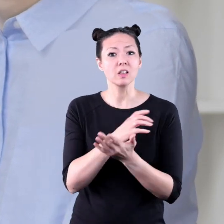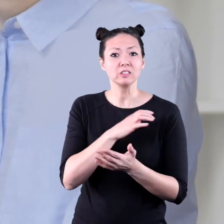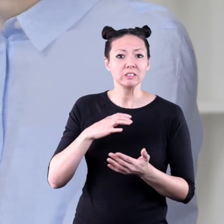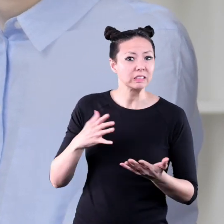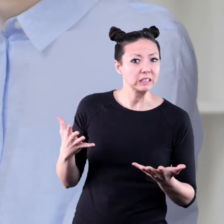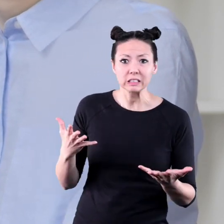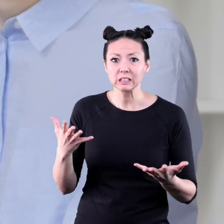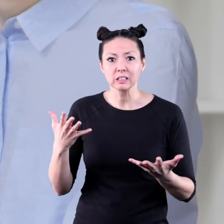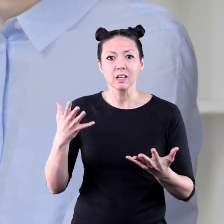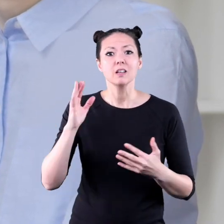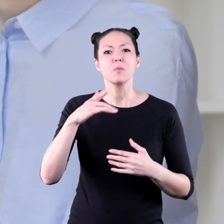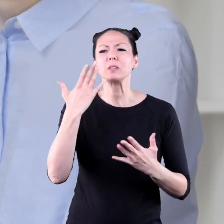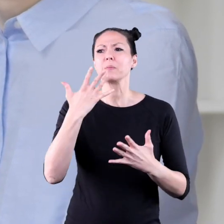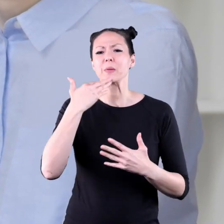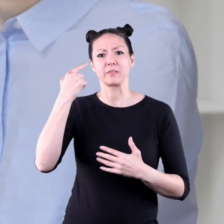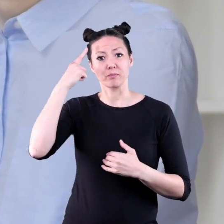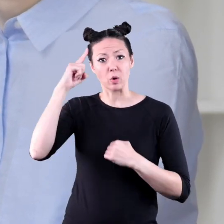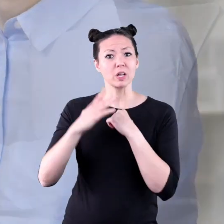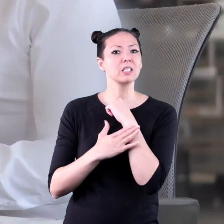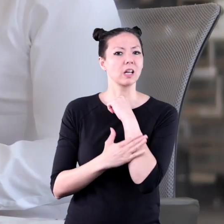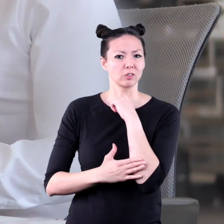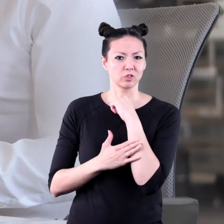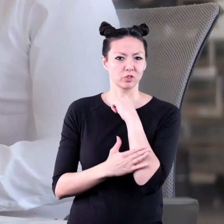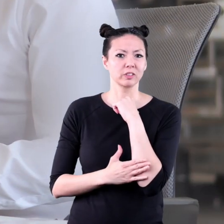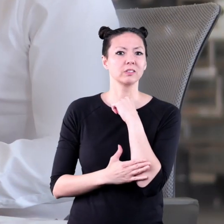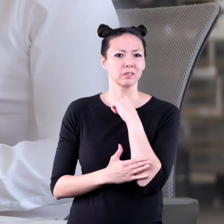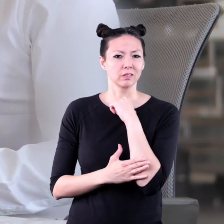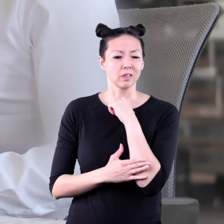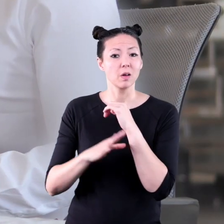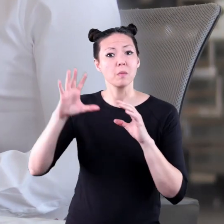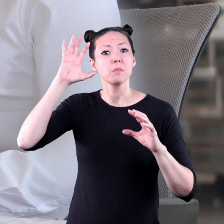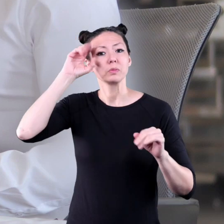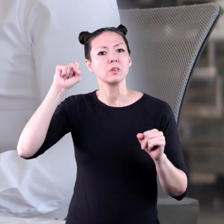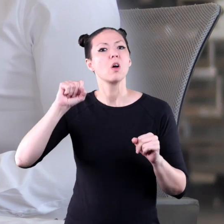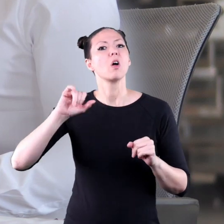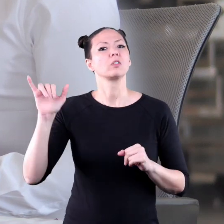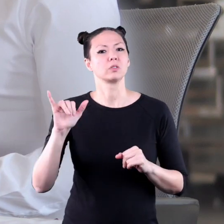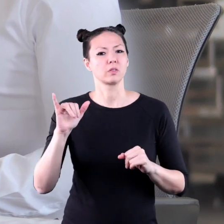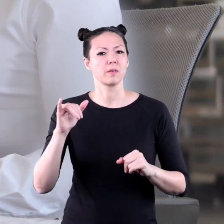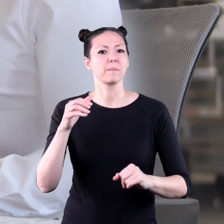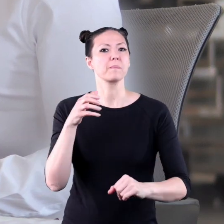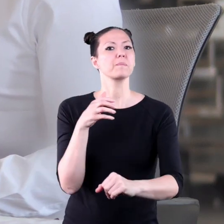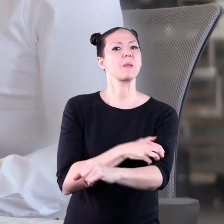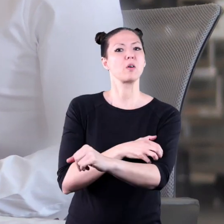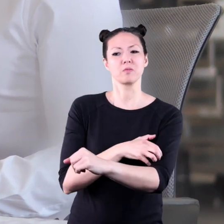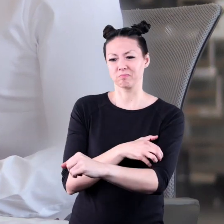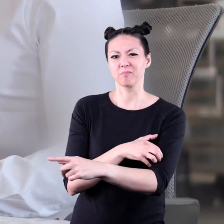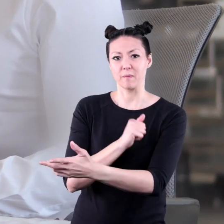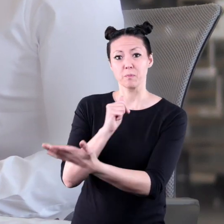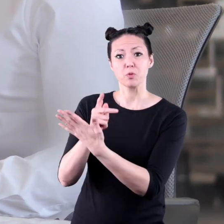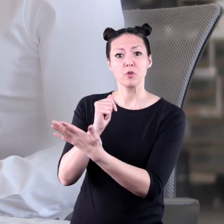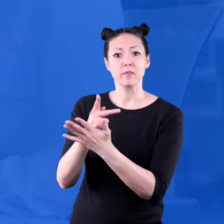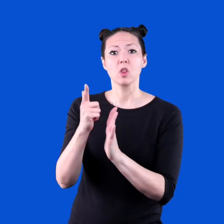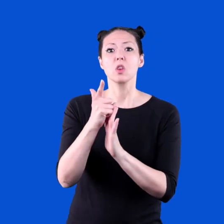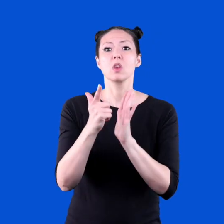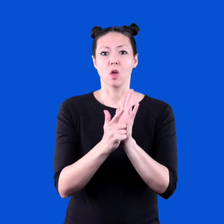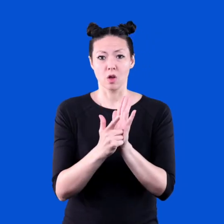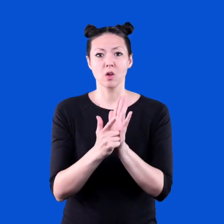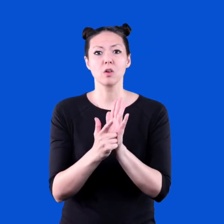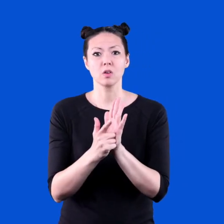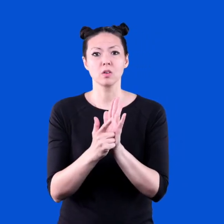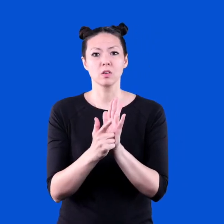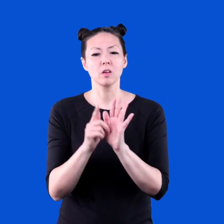they are what is best for the country. The President also has the power to approve the laws.